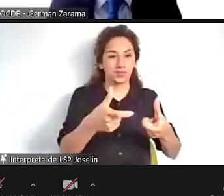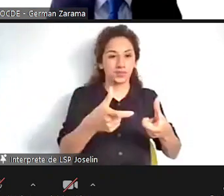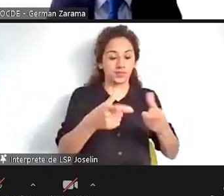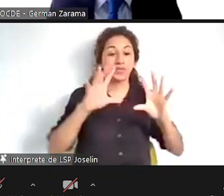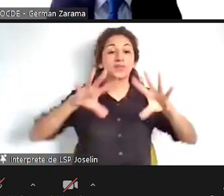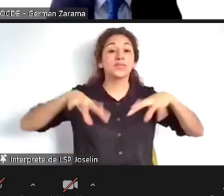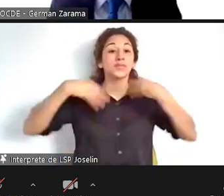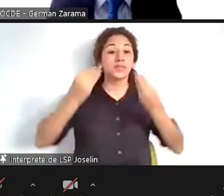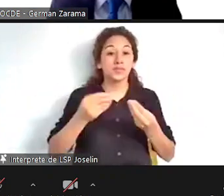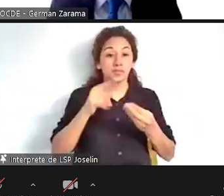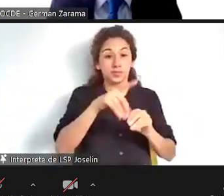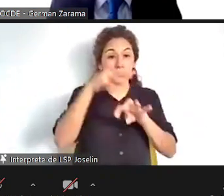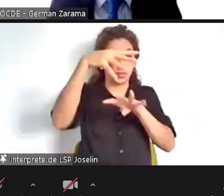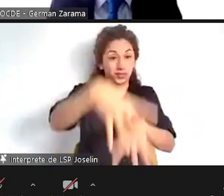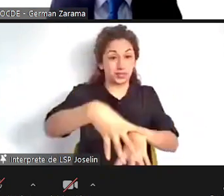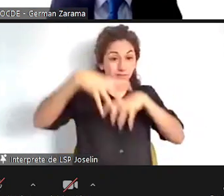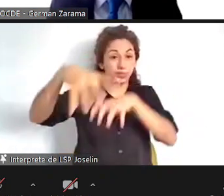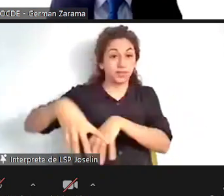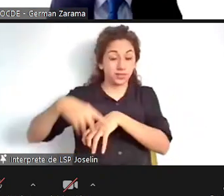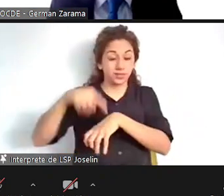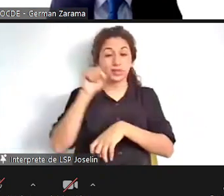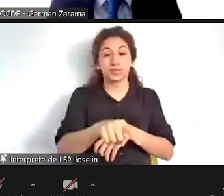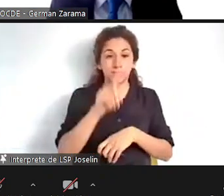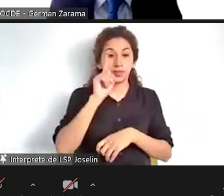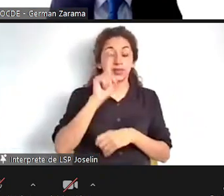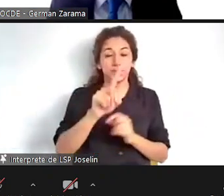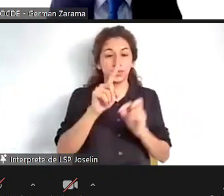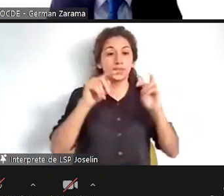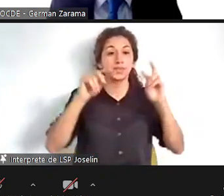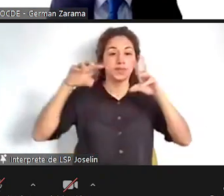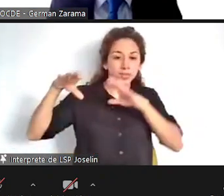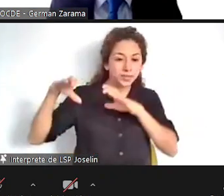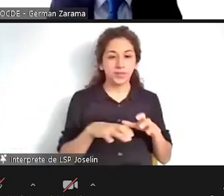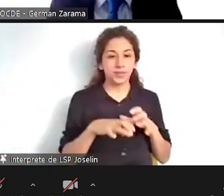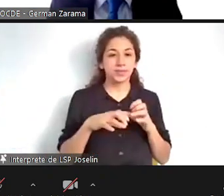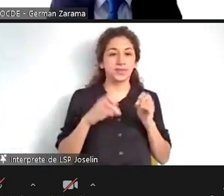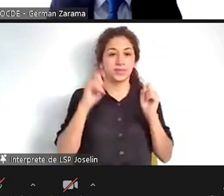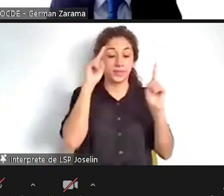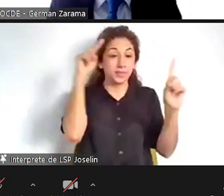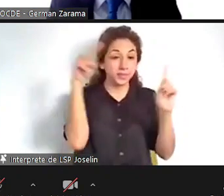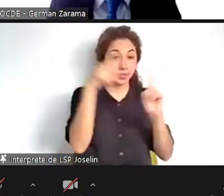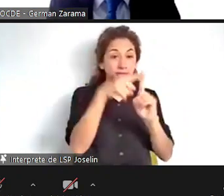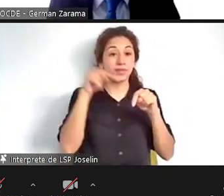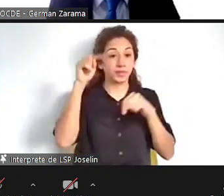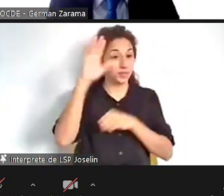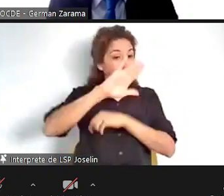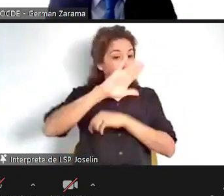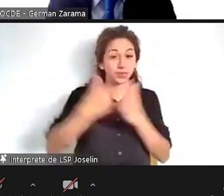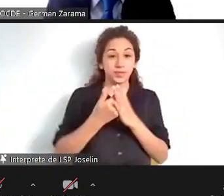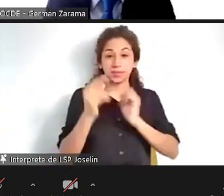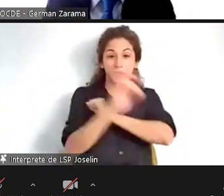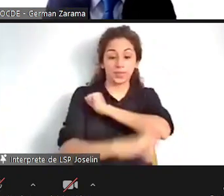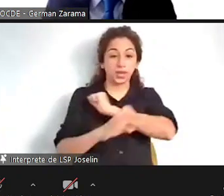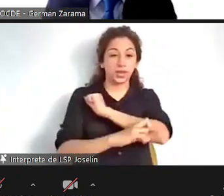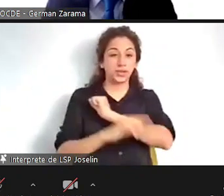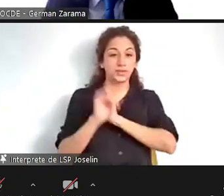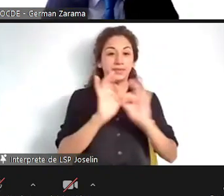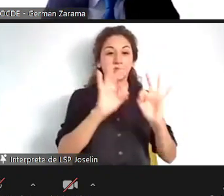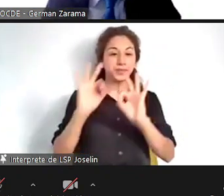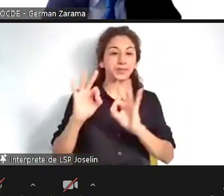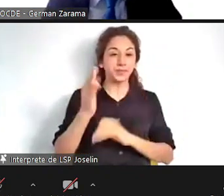agriculture former especially because it is a strategic activity in the countries germans